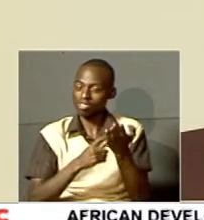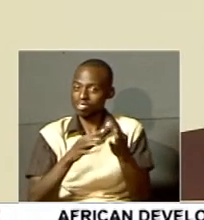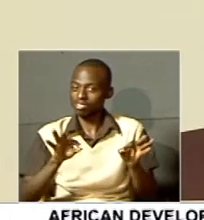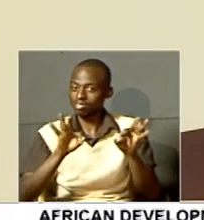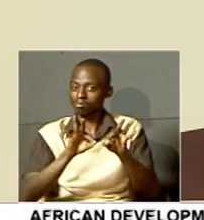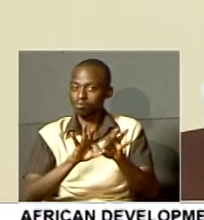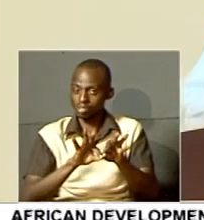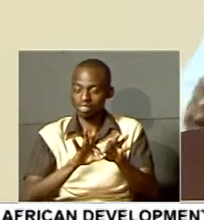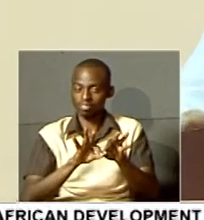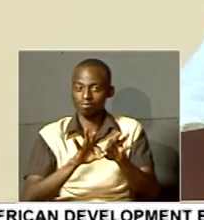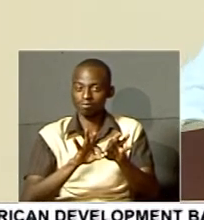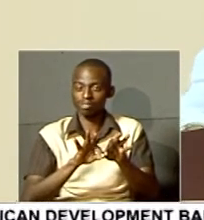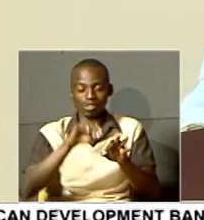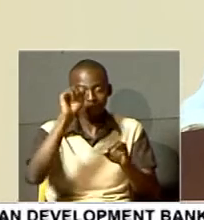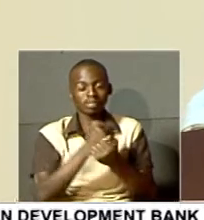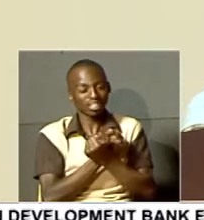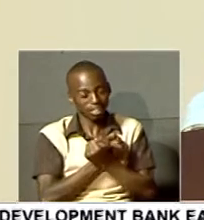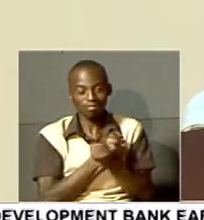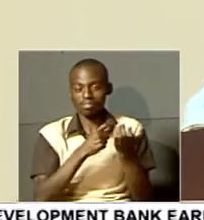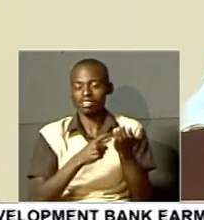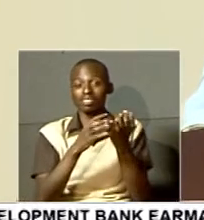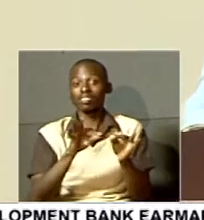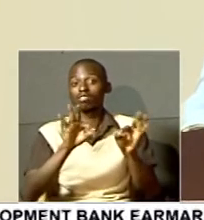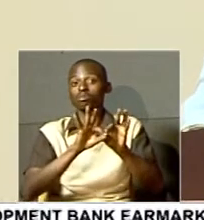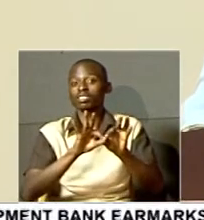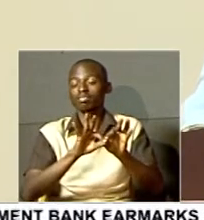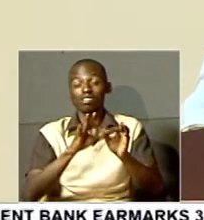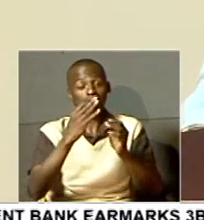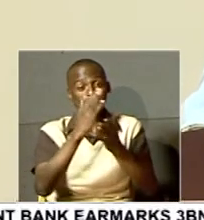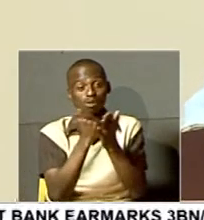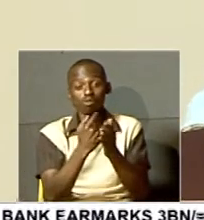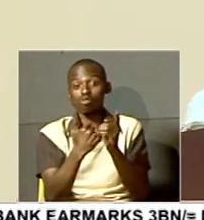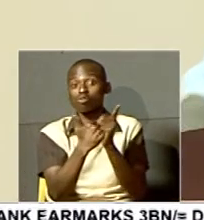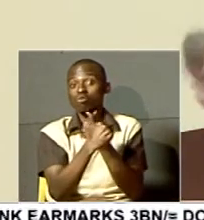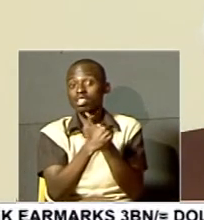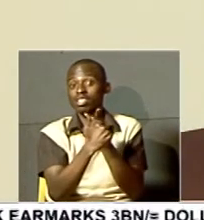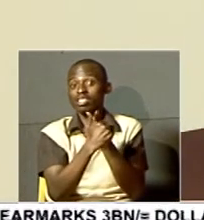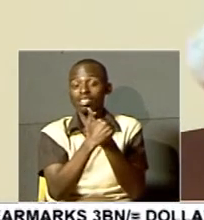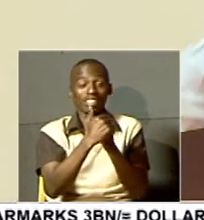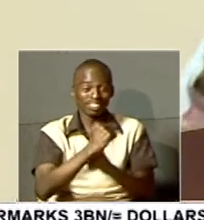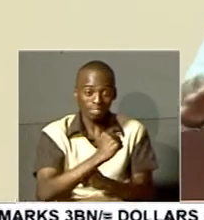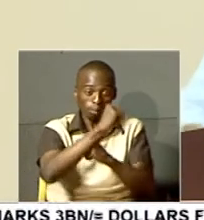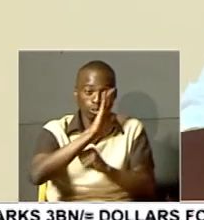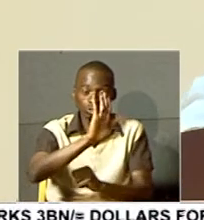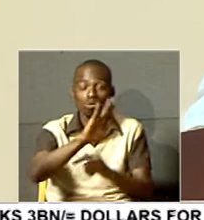all right, you must love Uganda. Why? Because Uganda is the one which supports your prosperity.